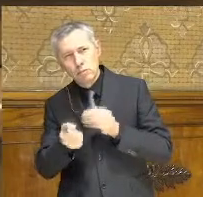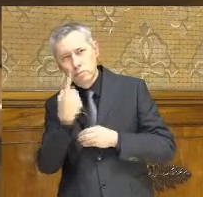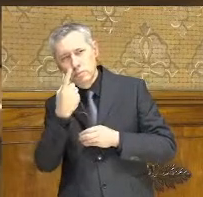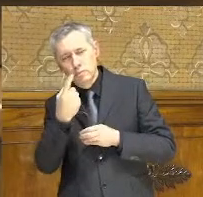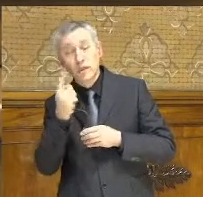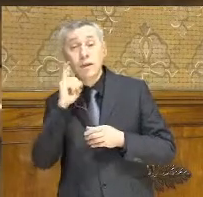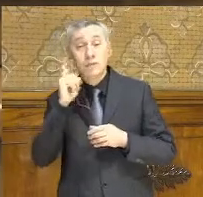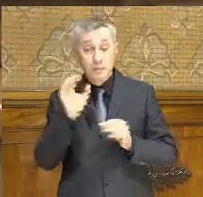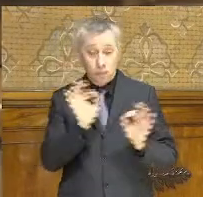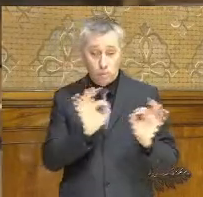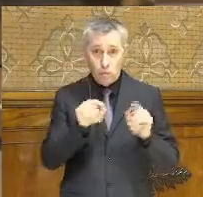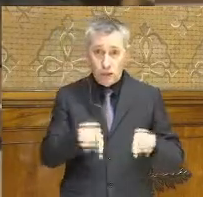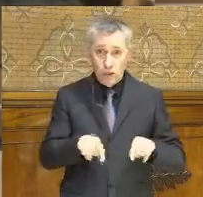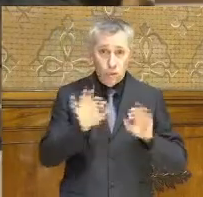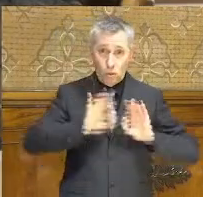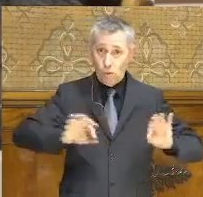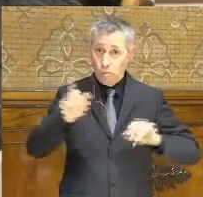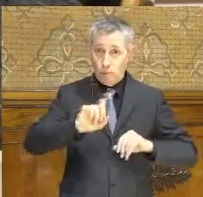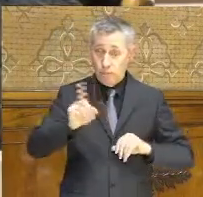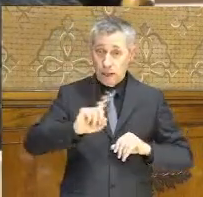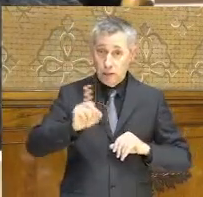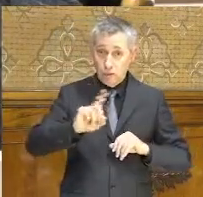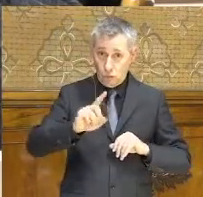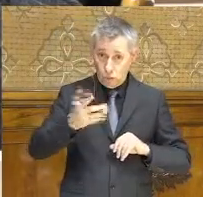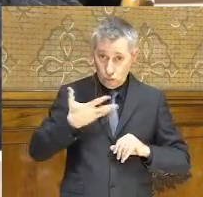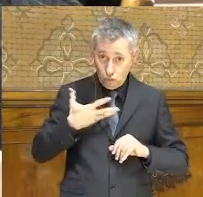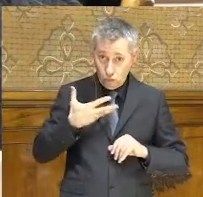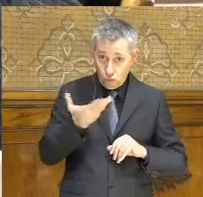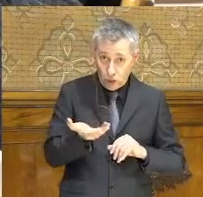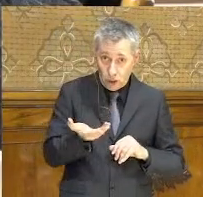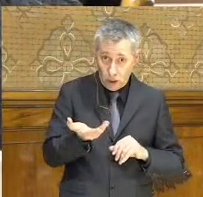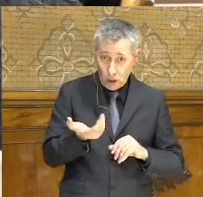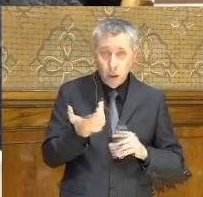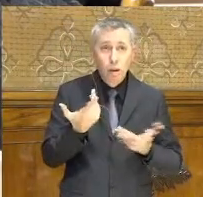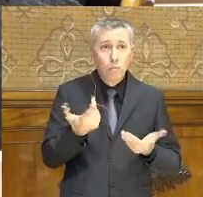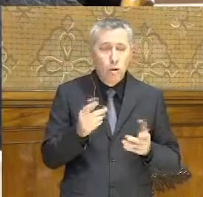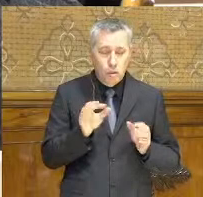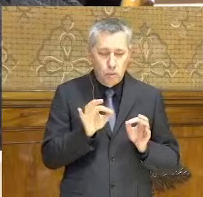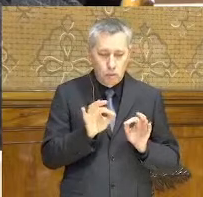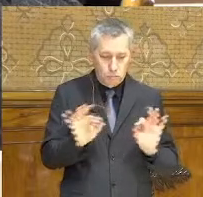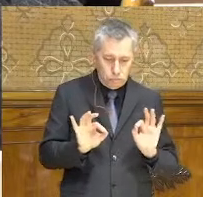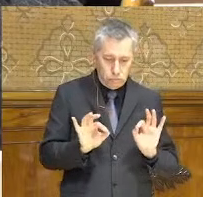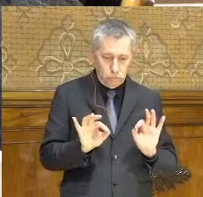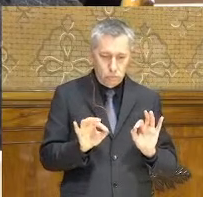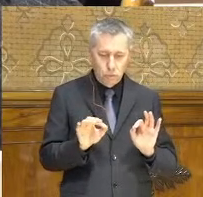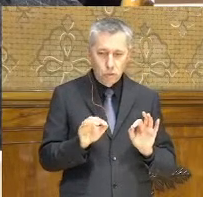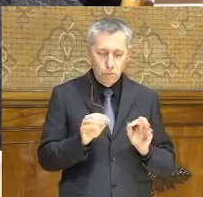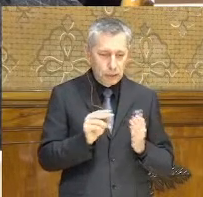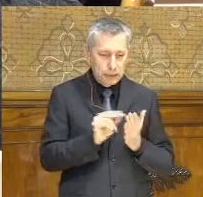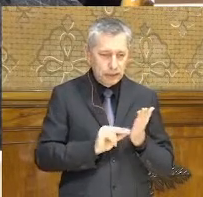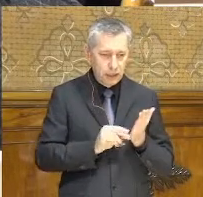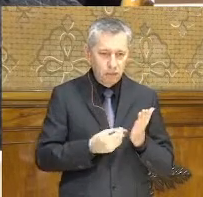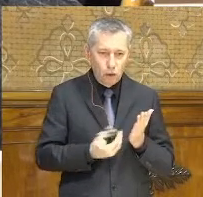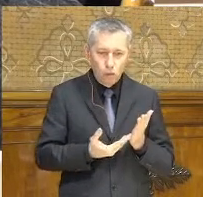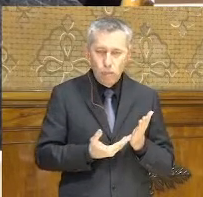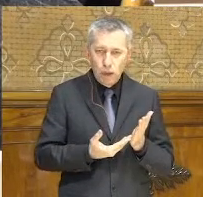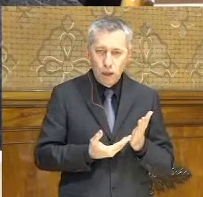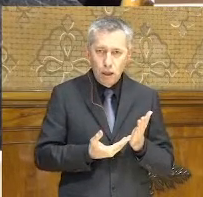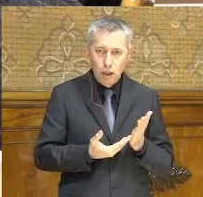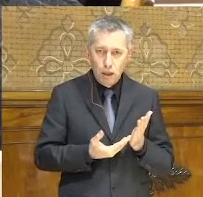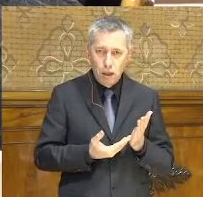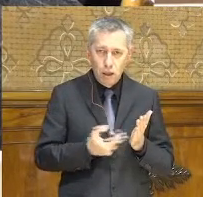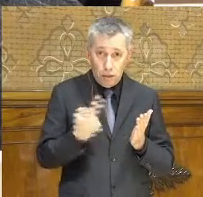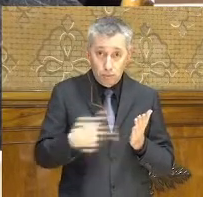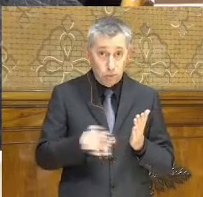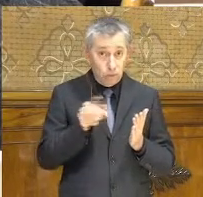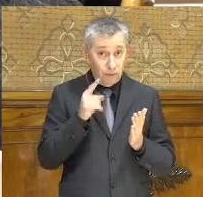How do you confront it? And even how do you describe that event? How do you write it? That was my issue. How do you think it